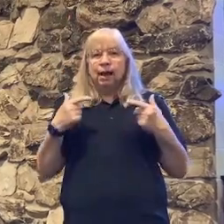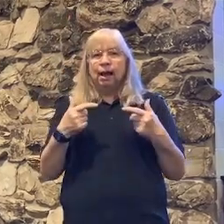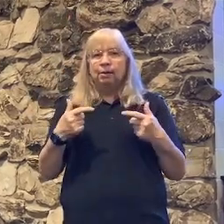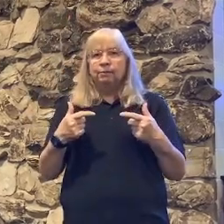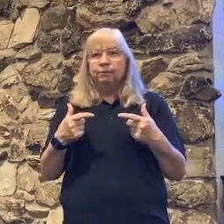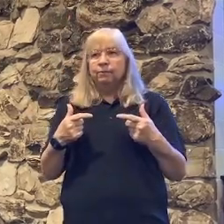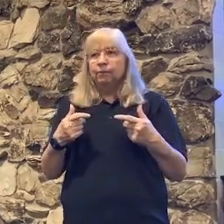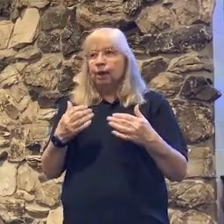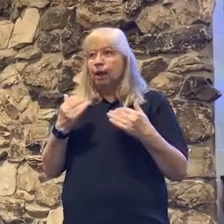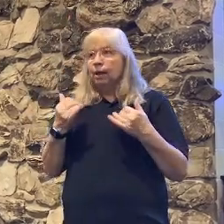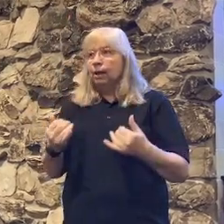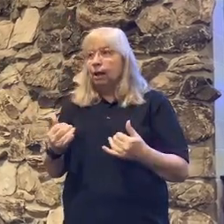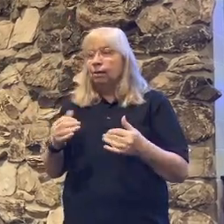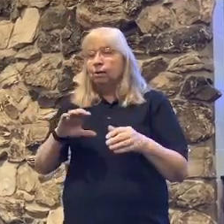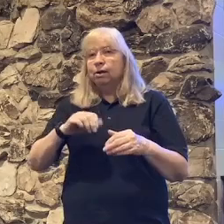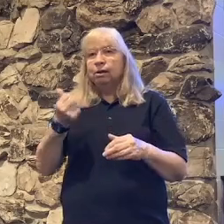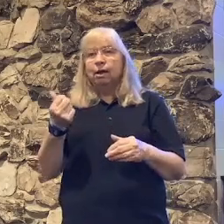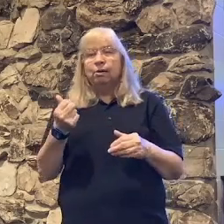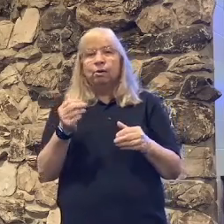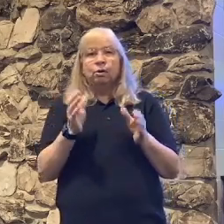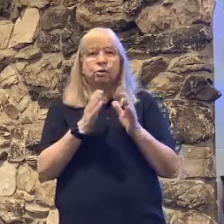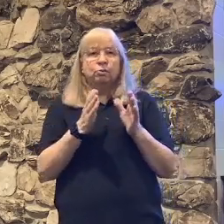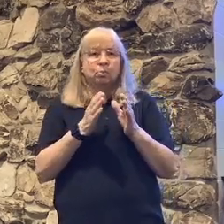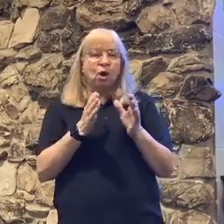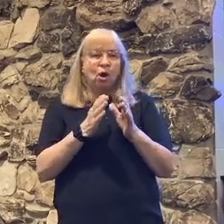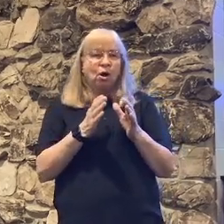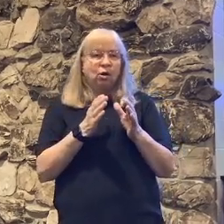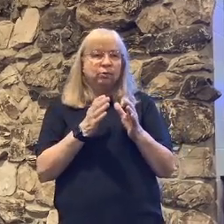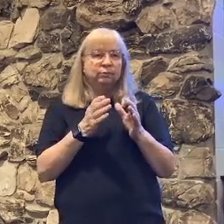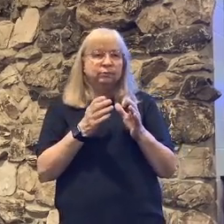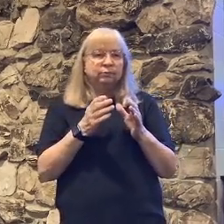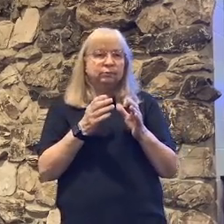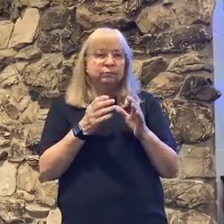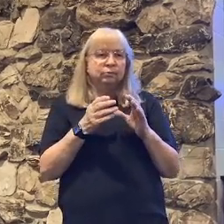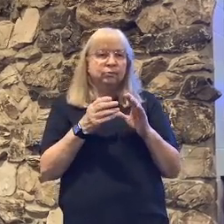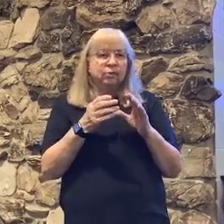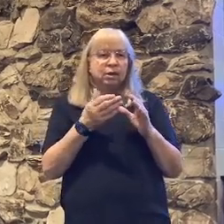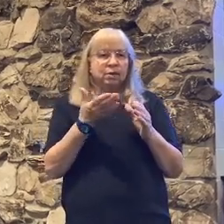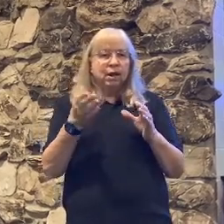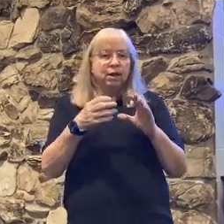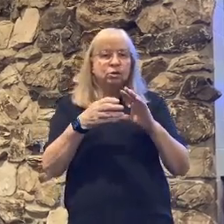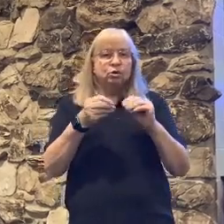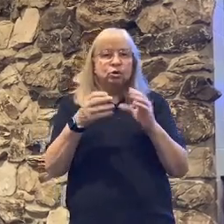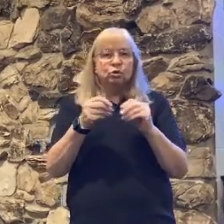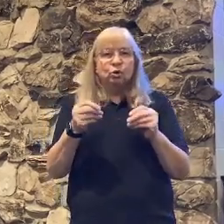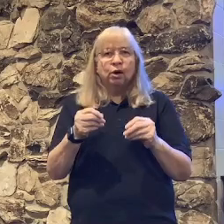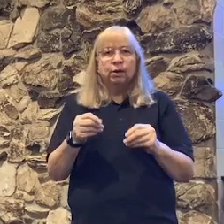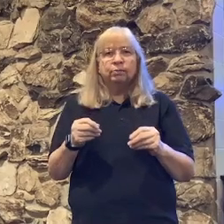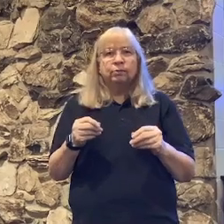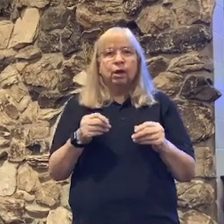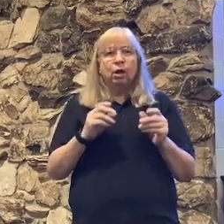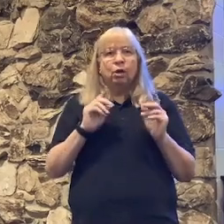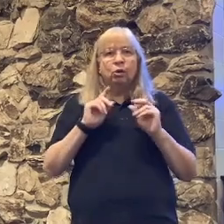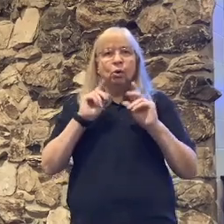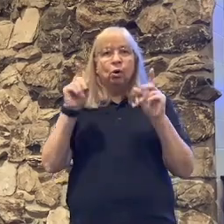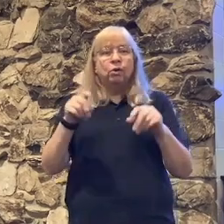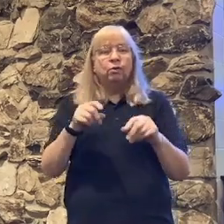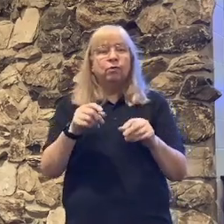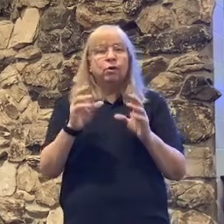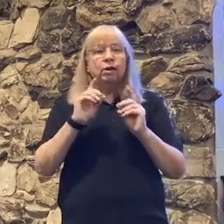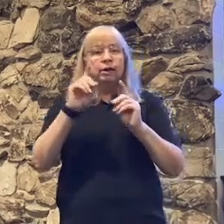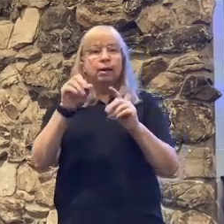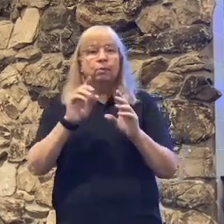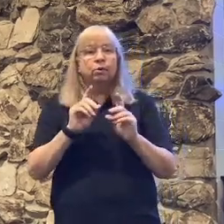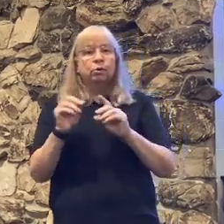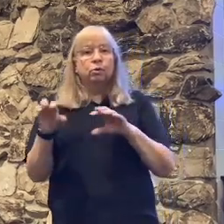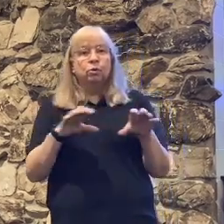Now there's another little caveat to the story. In order for the disciples to go out and do all of this, they had